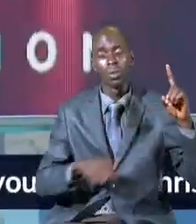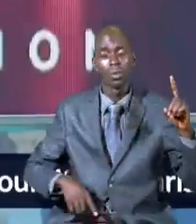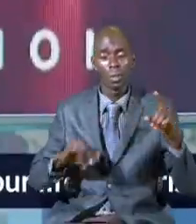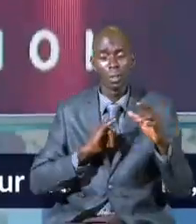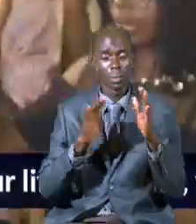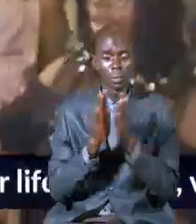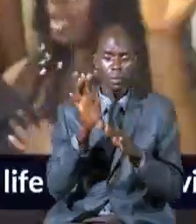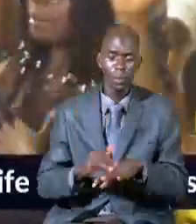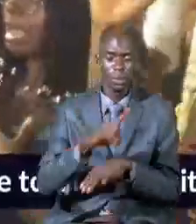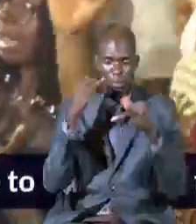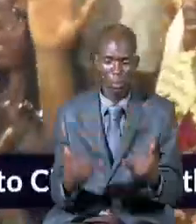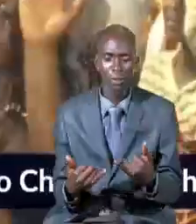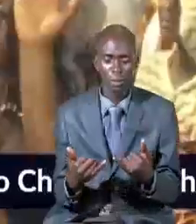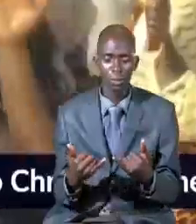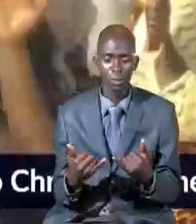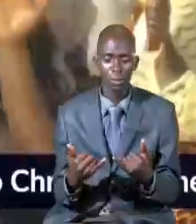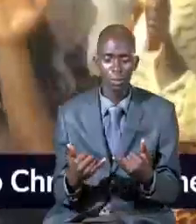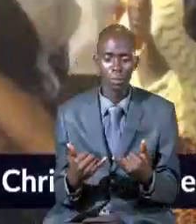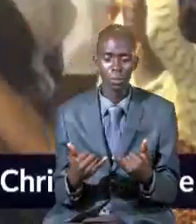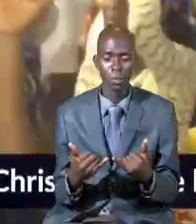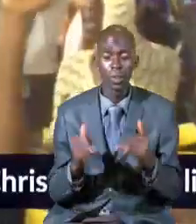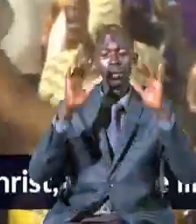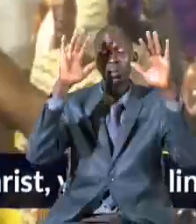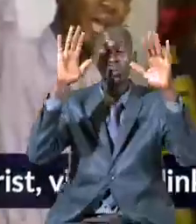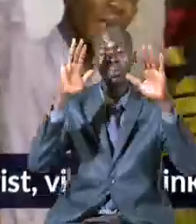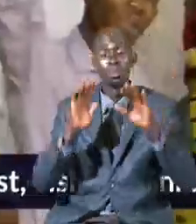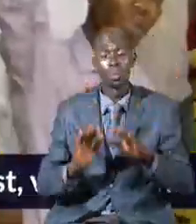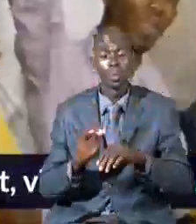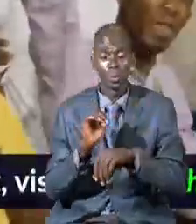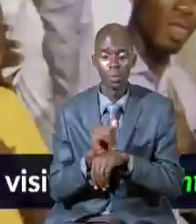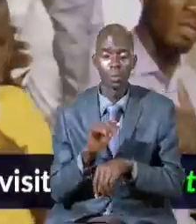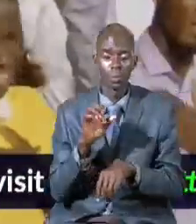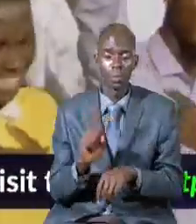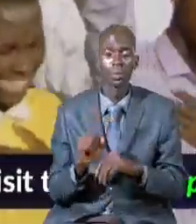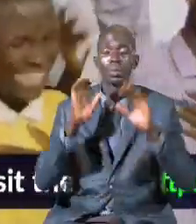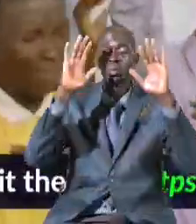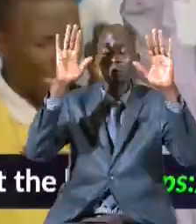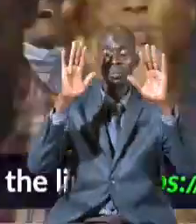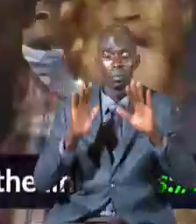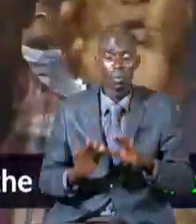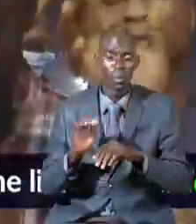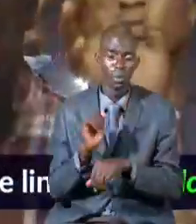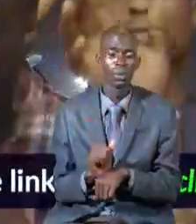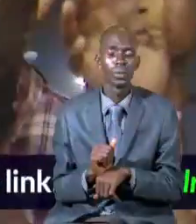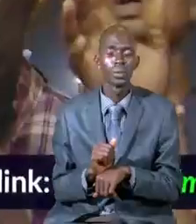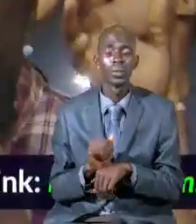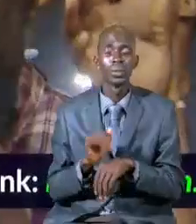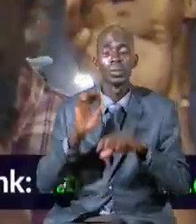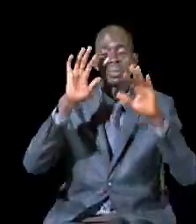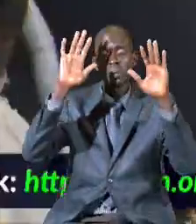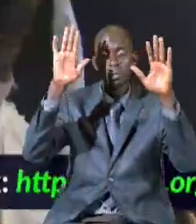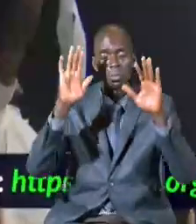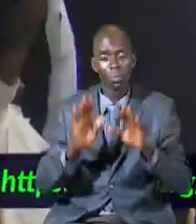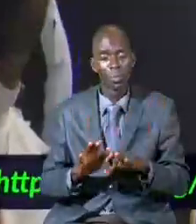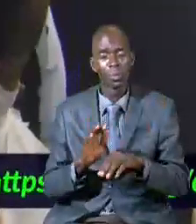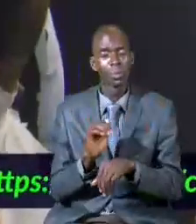them right now. Yes. Miracle. Yes. Miracle. Yes. Miracle.